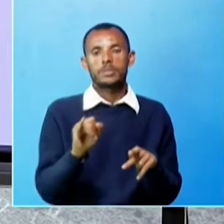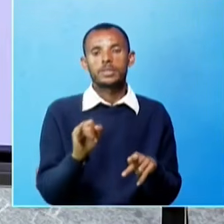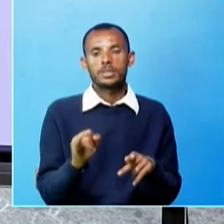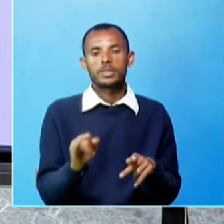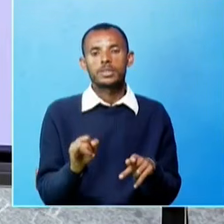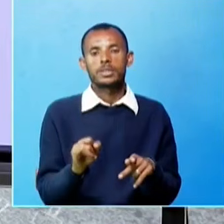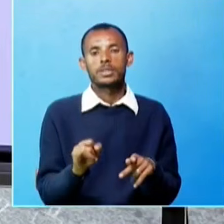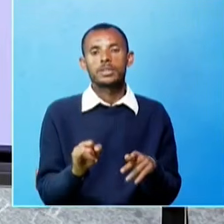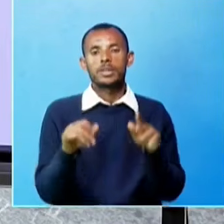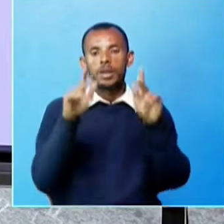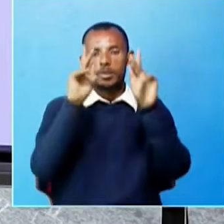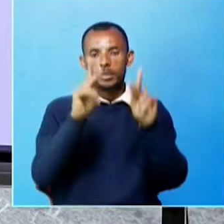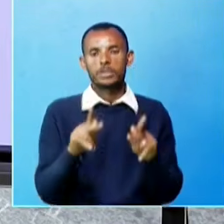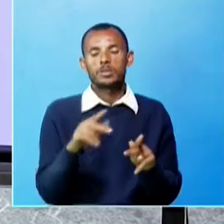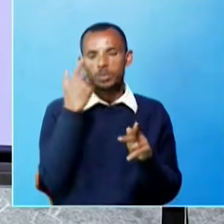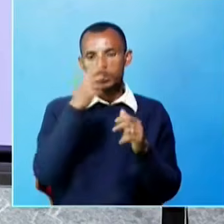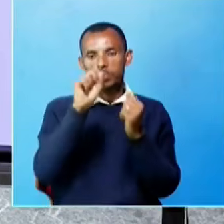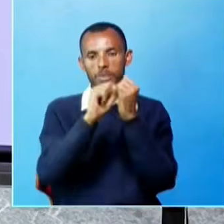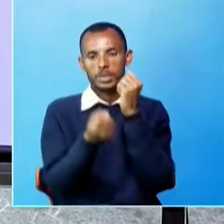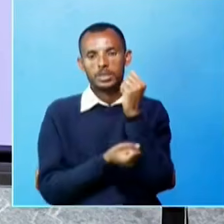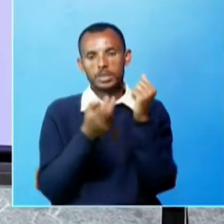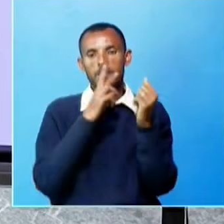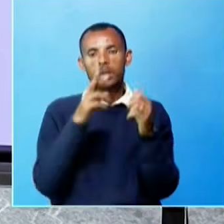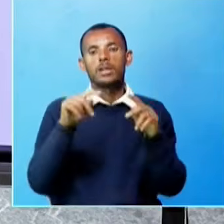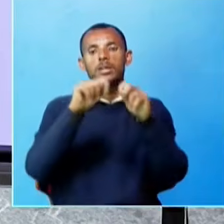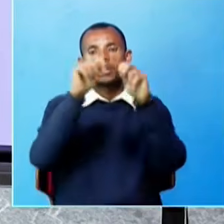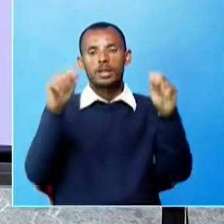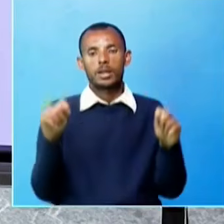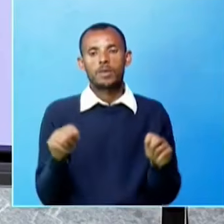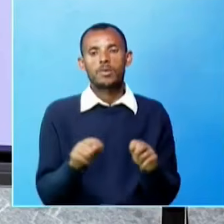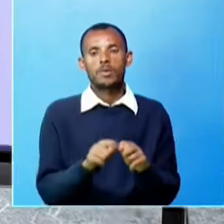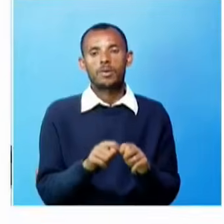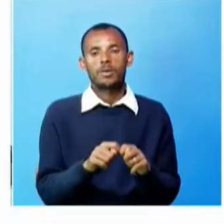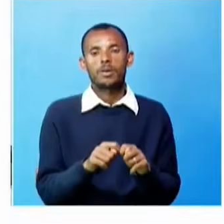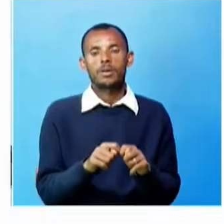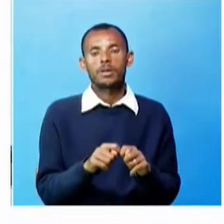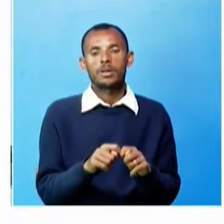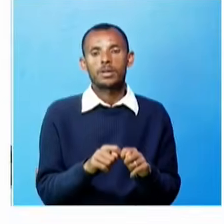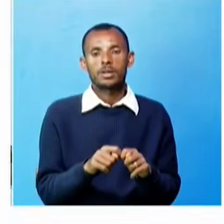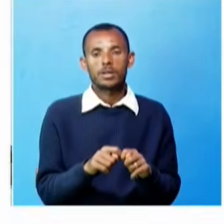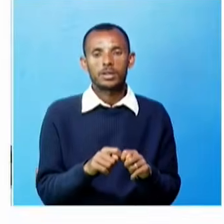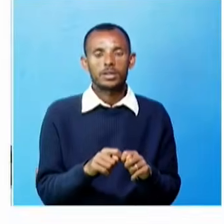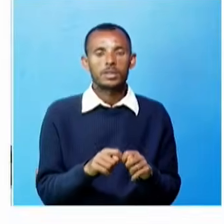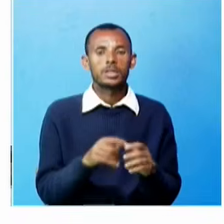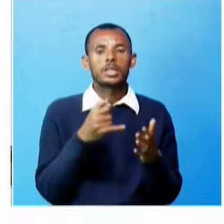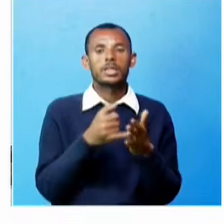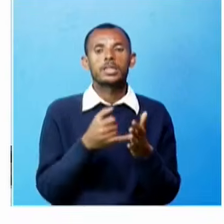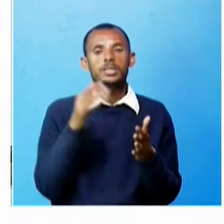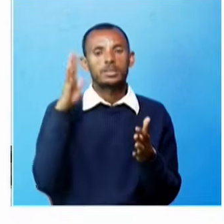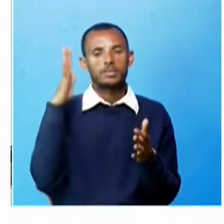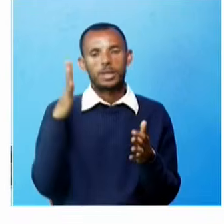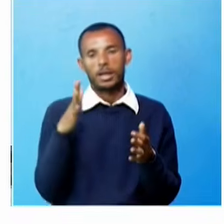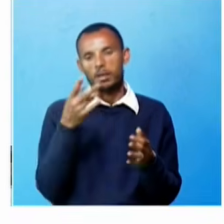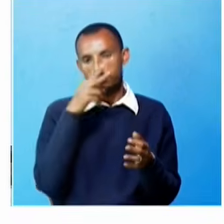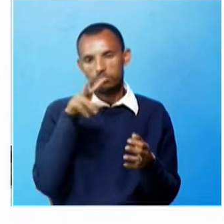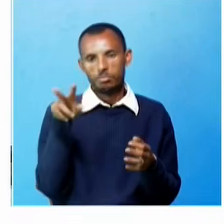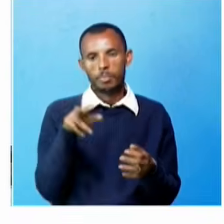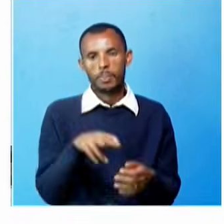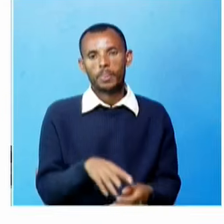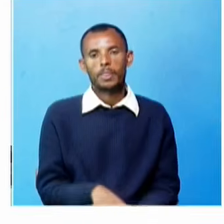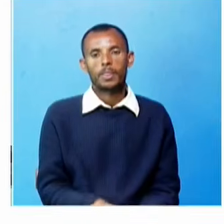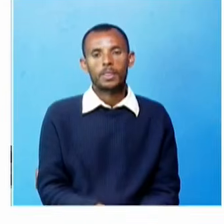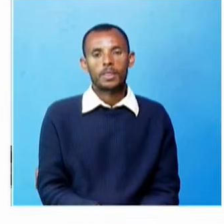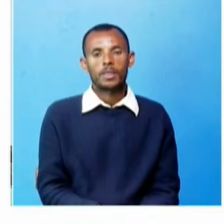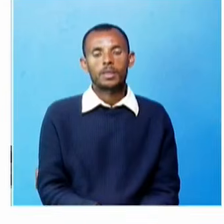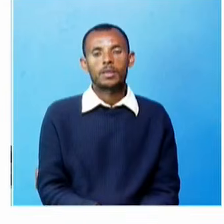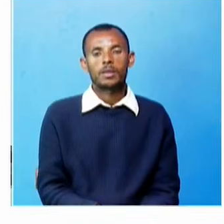prism is a prism whose bases are triangular. Okay, roughly it looks like this one.